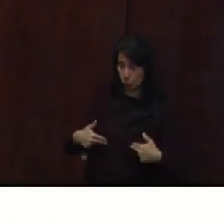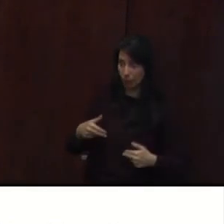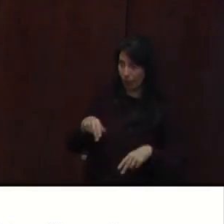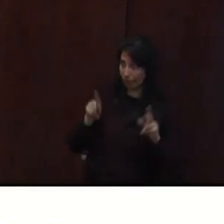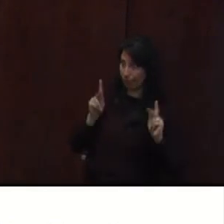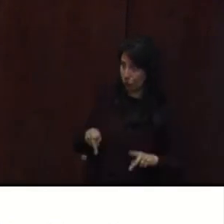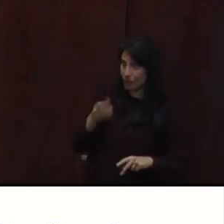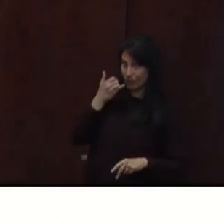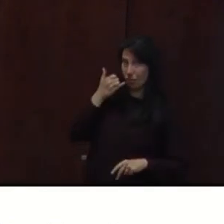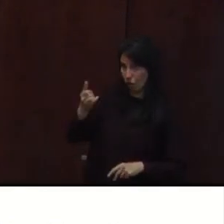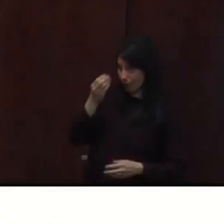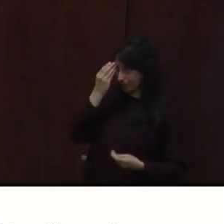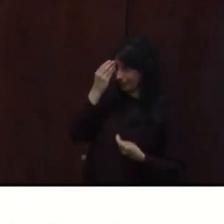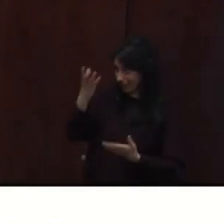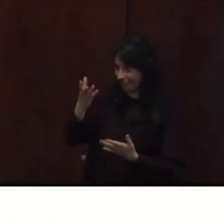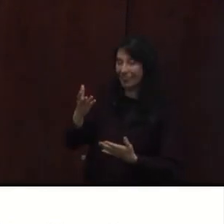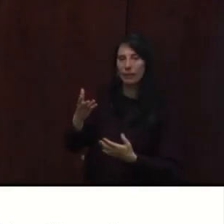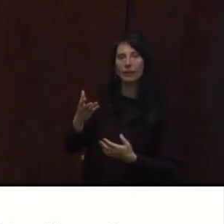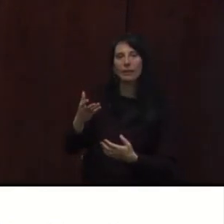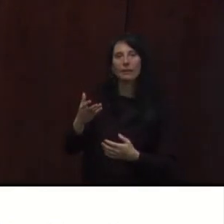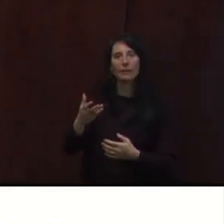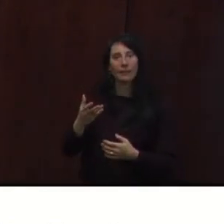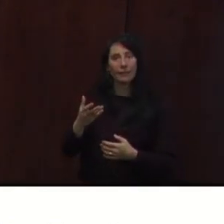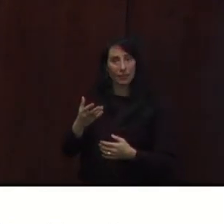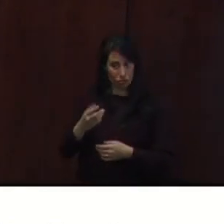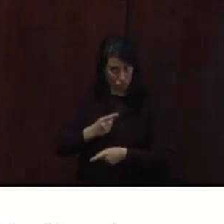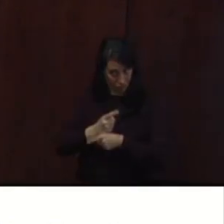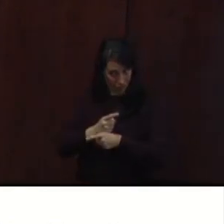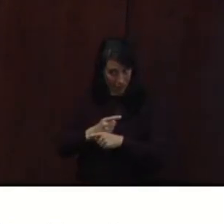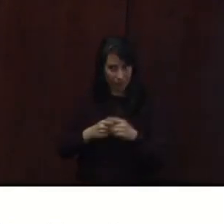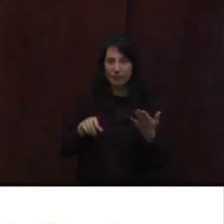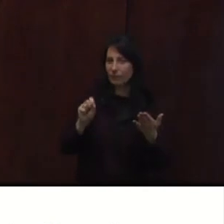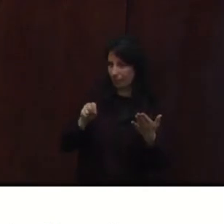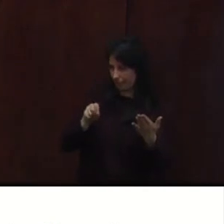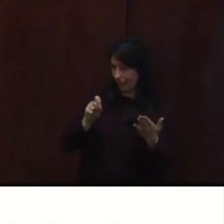for folks who receive their vaccine before January 21st.